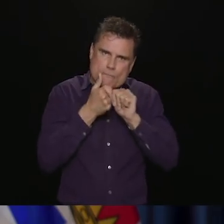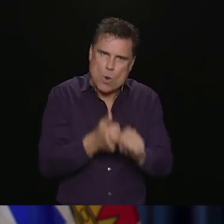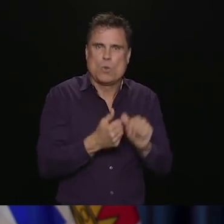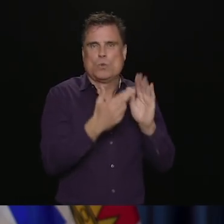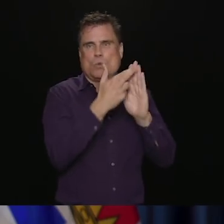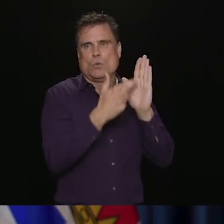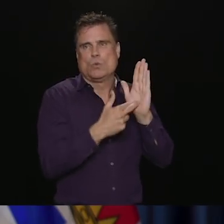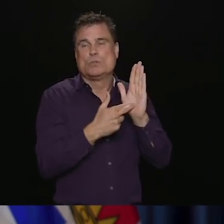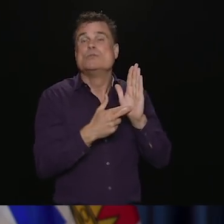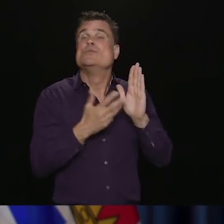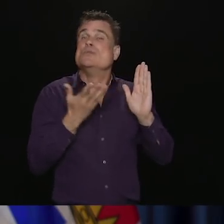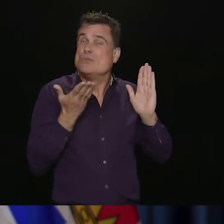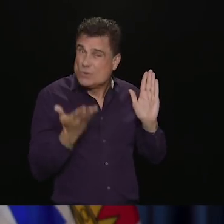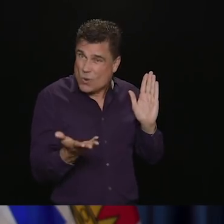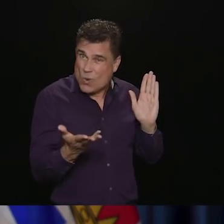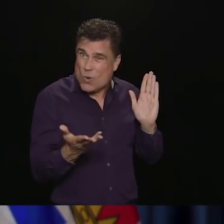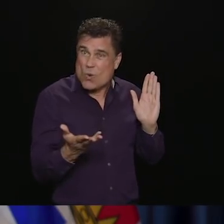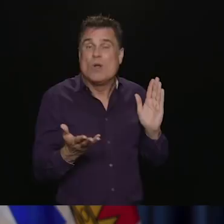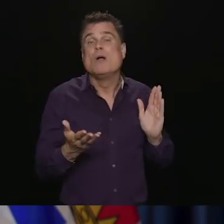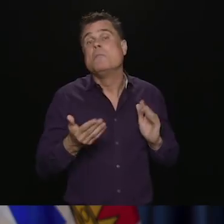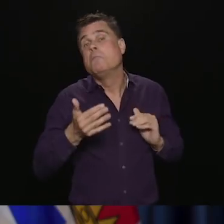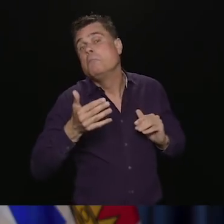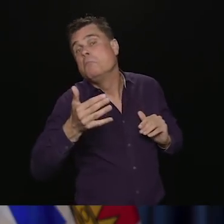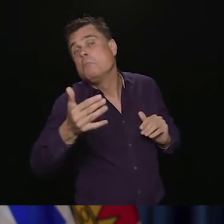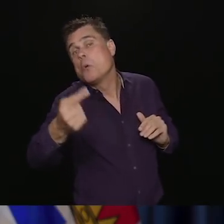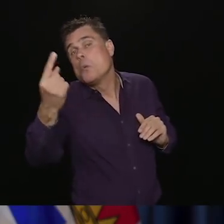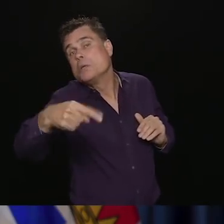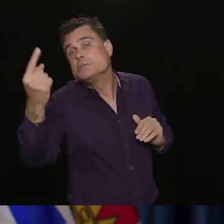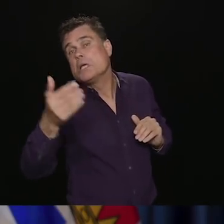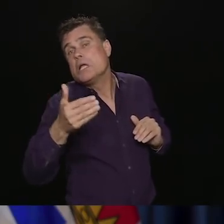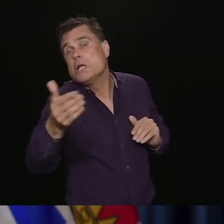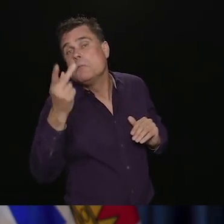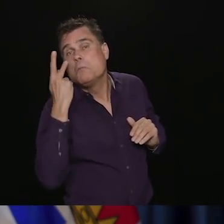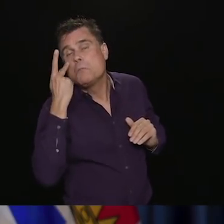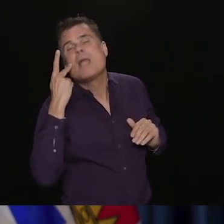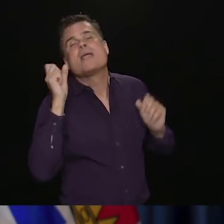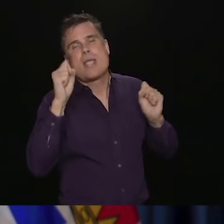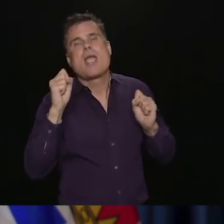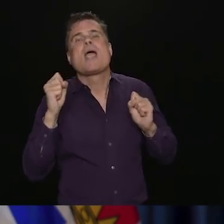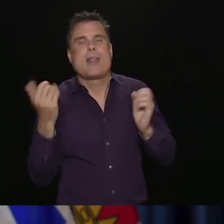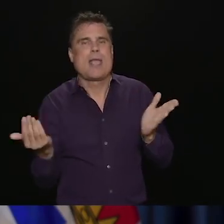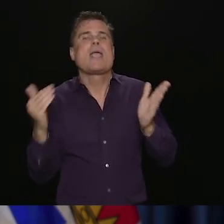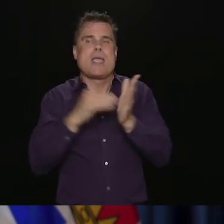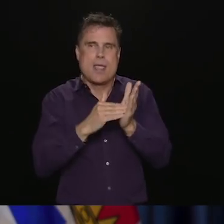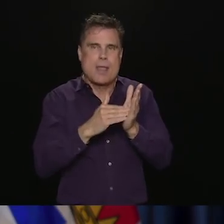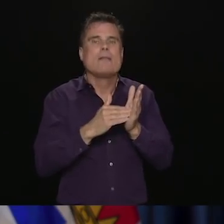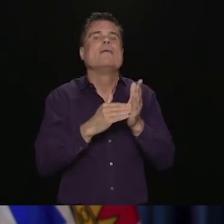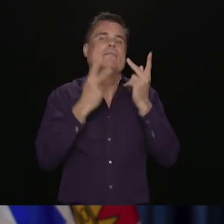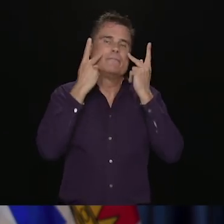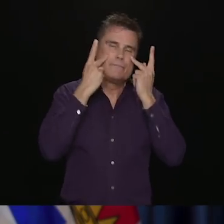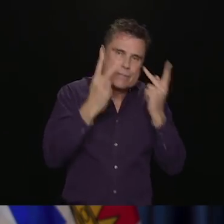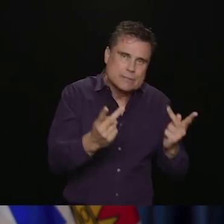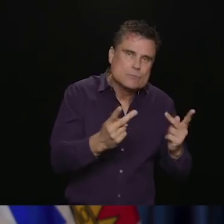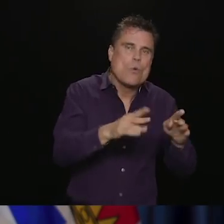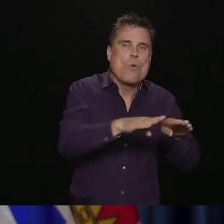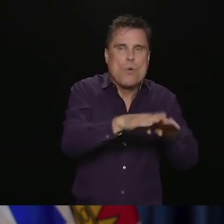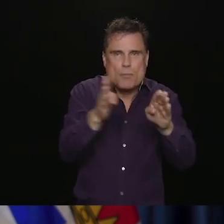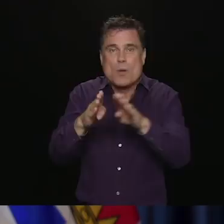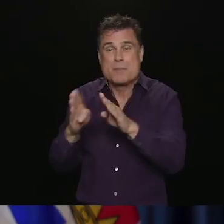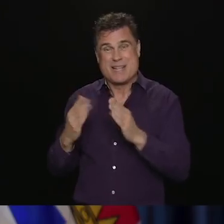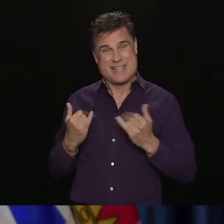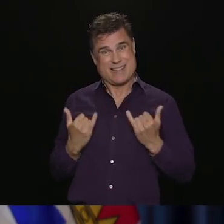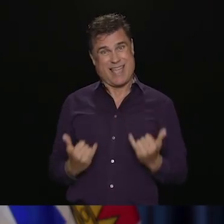to physically distance, to continue to wash our hands, to continue to do all the things that Dr. Henry has advised. So